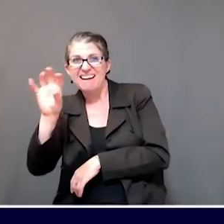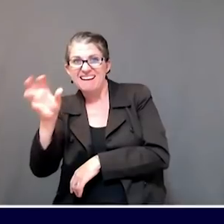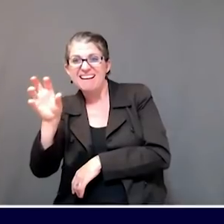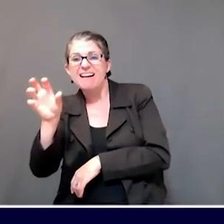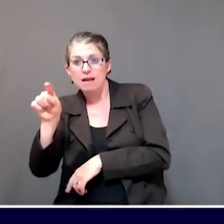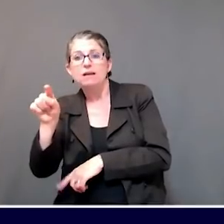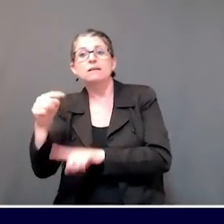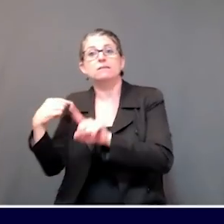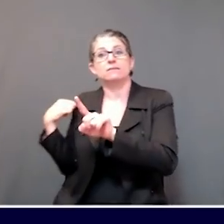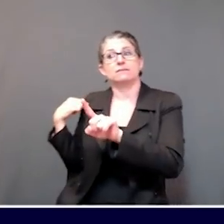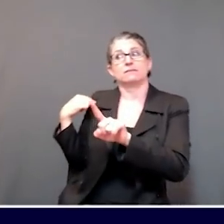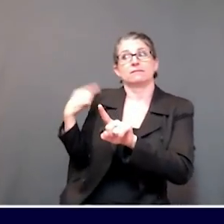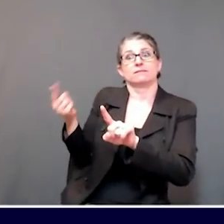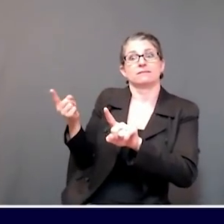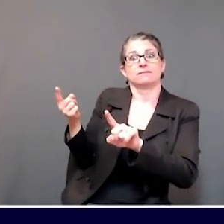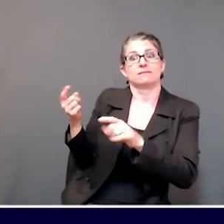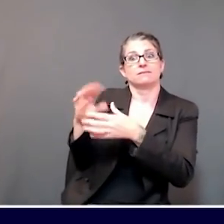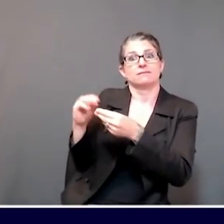Based on